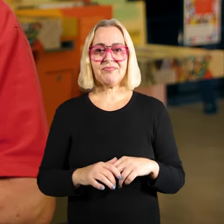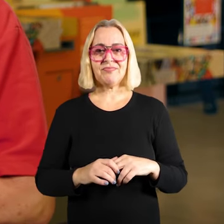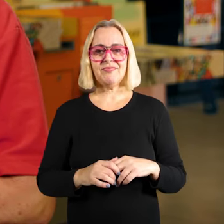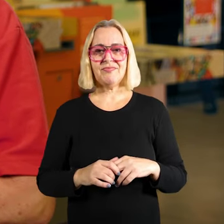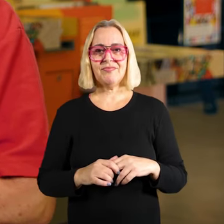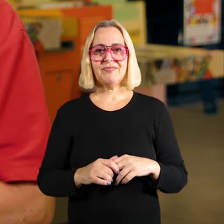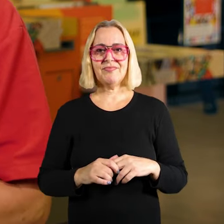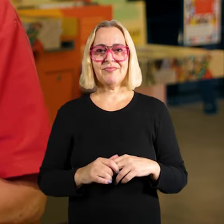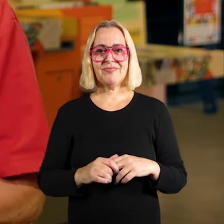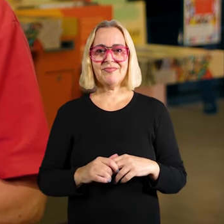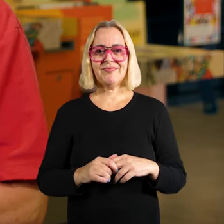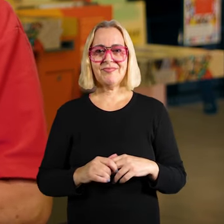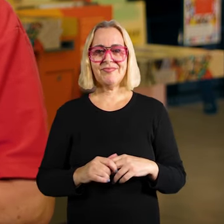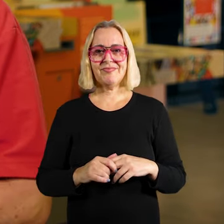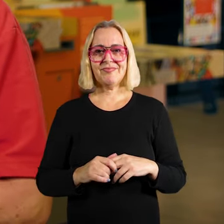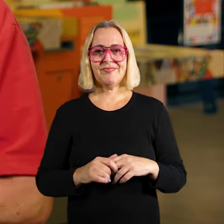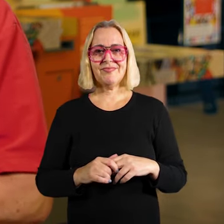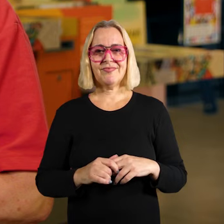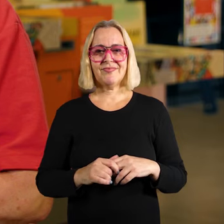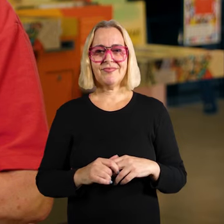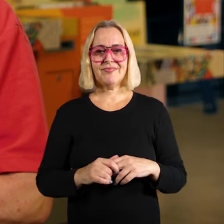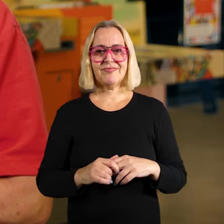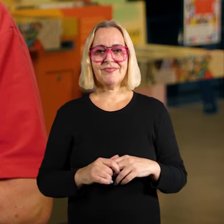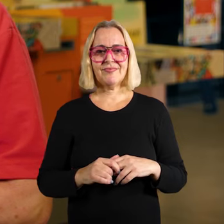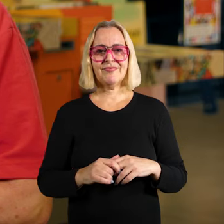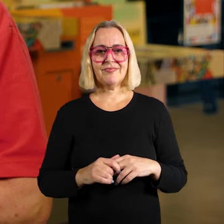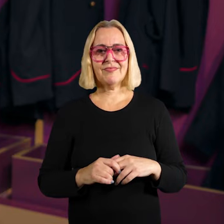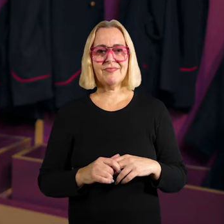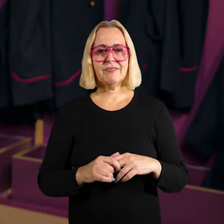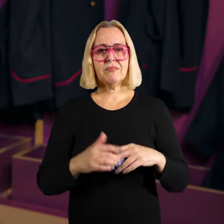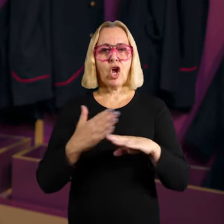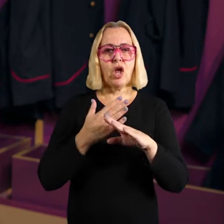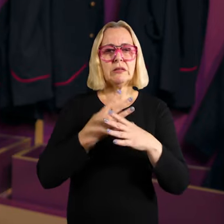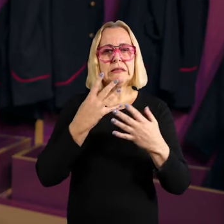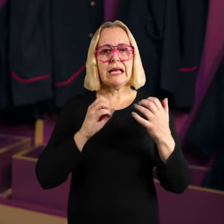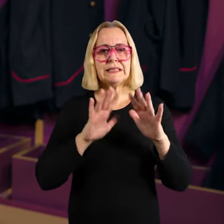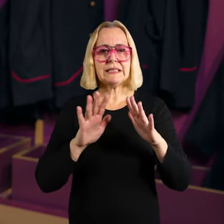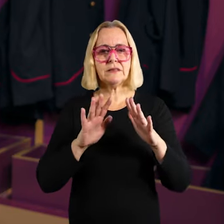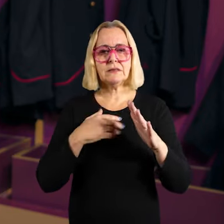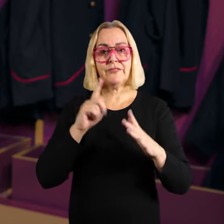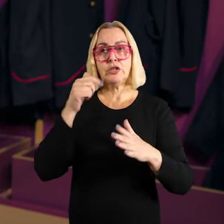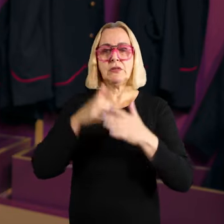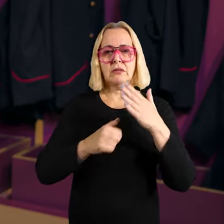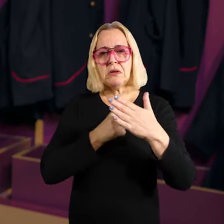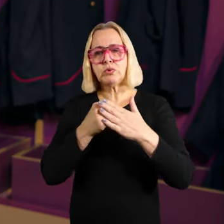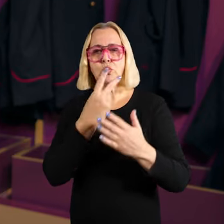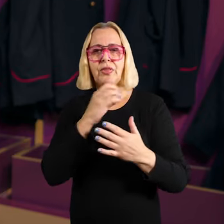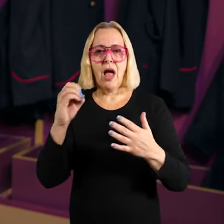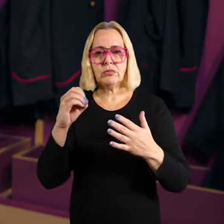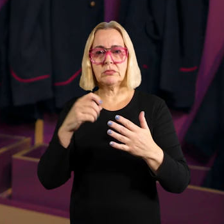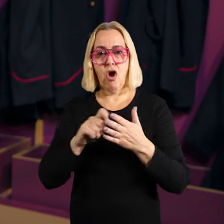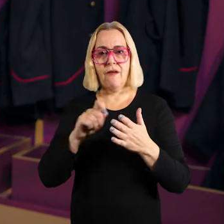as long as possible. It was just out of defiance, really. Yeah. In the early 90s, when I first started, right up until